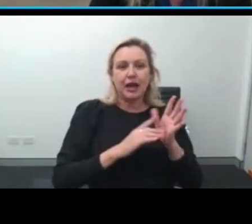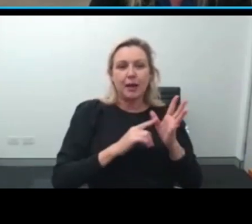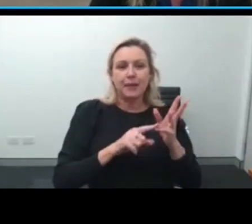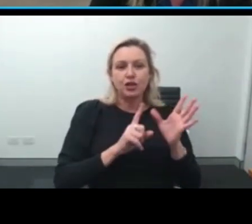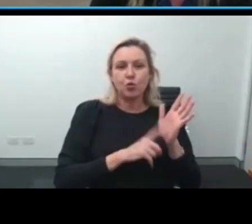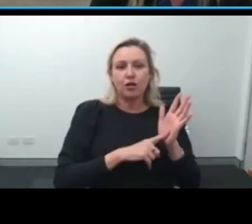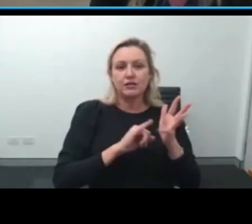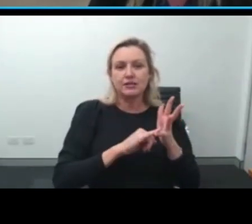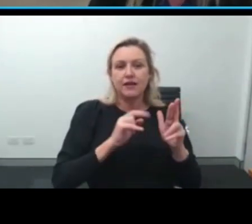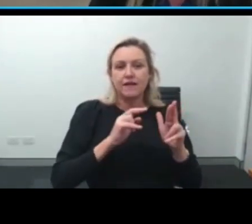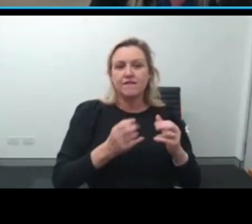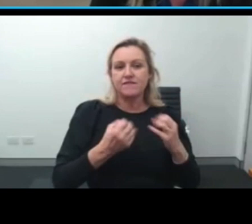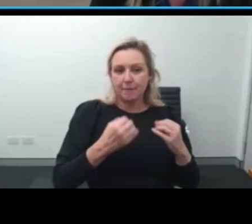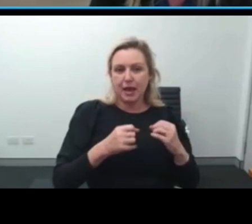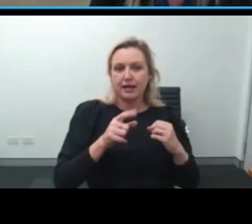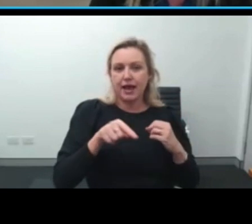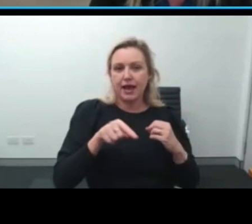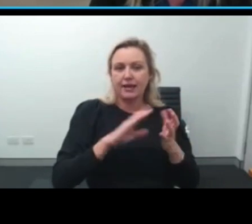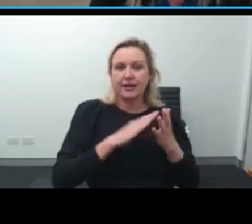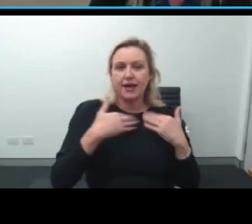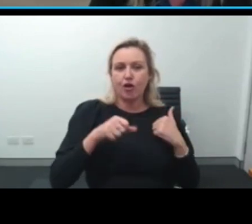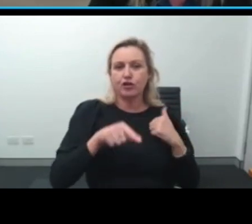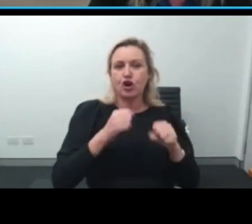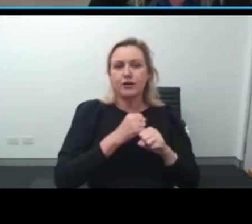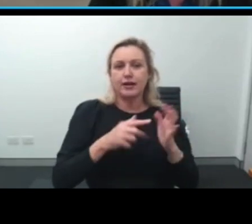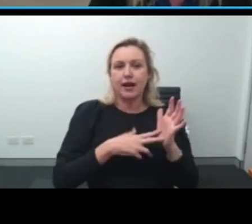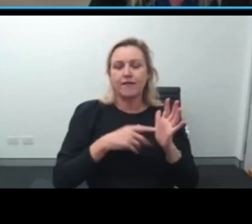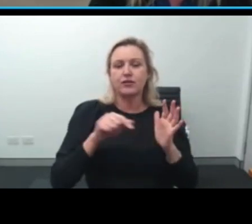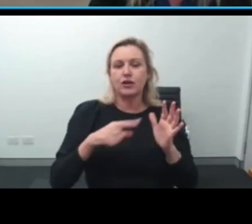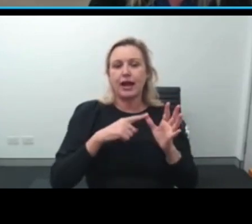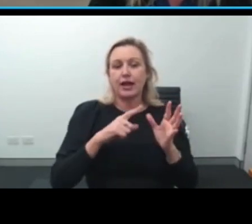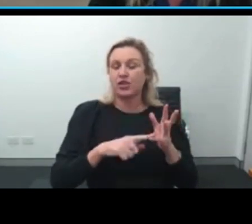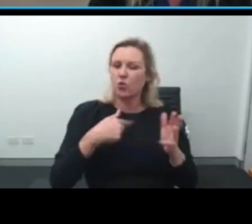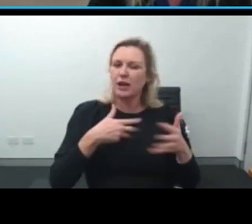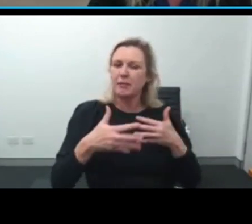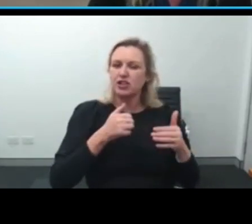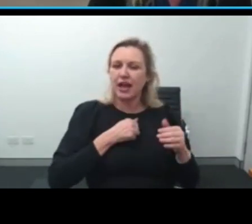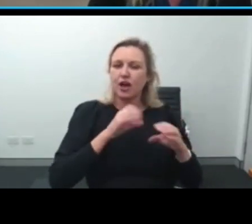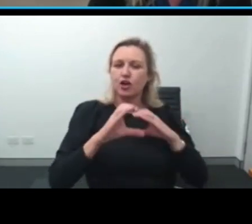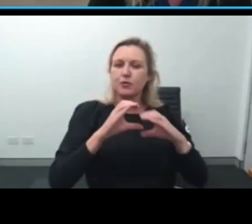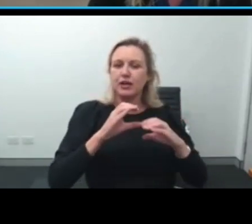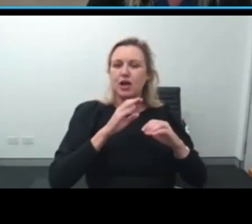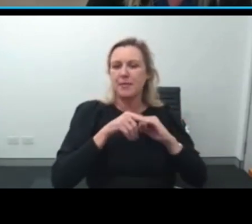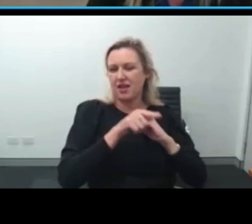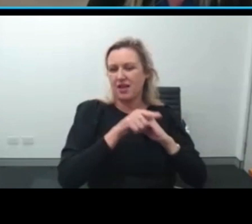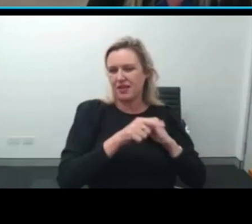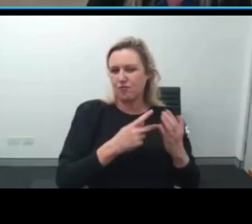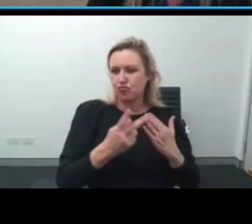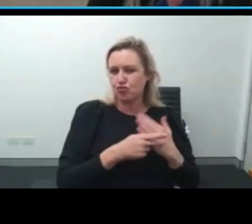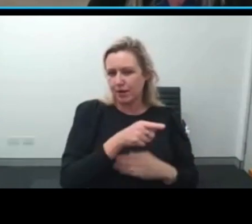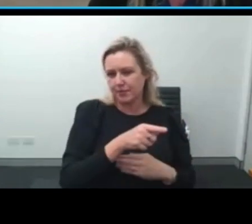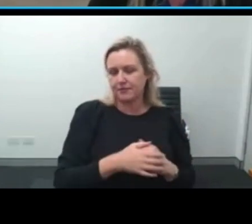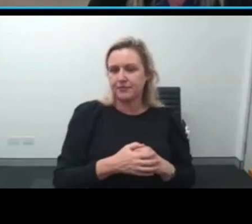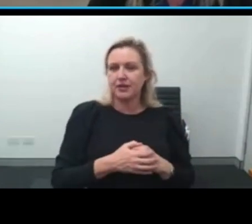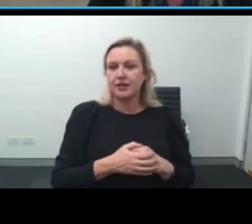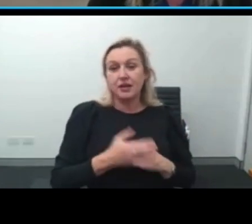feedback@health.gov.au inbox. And this is where we manage a lot of our communications around the home care packages program.